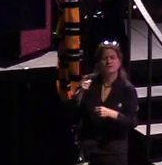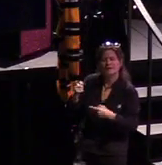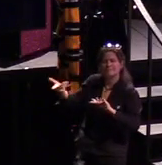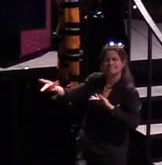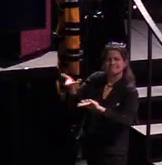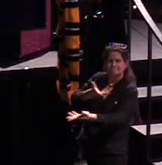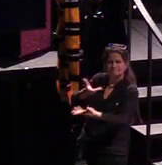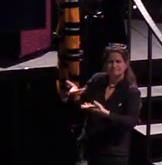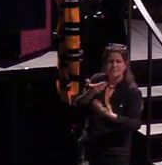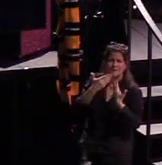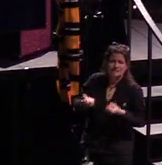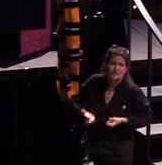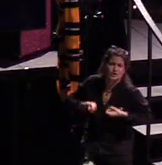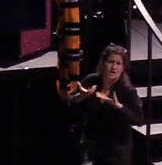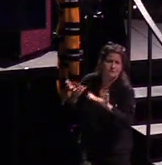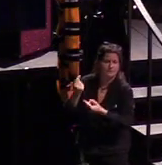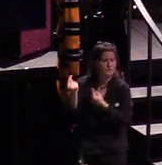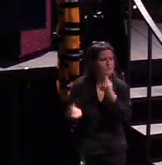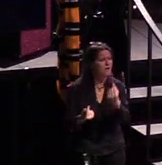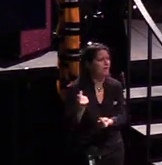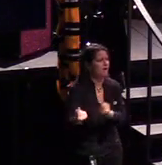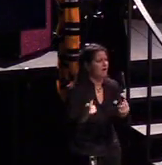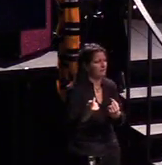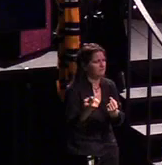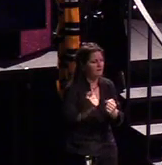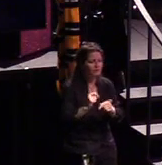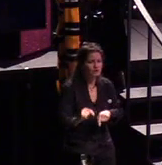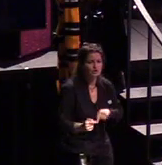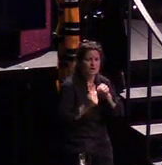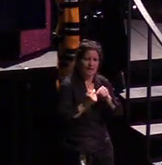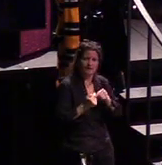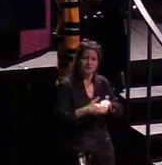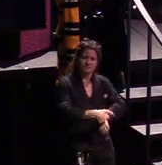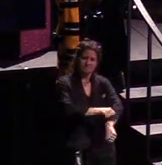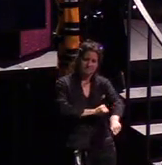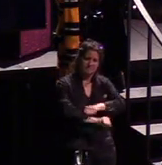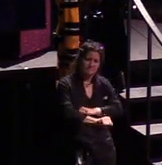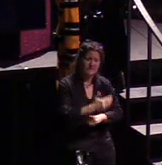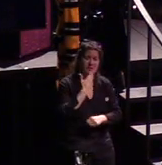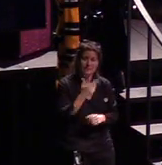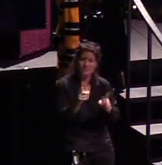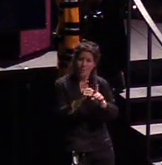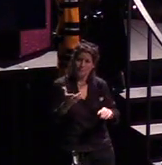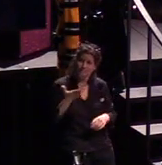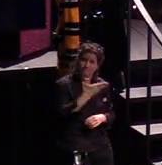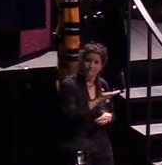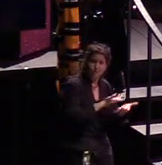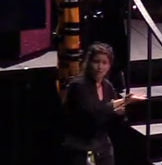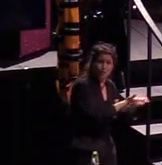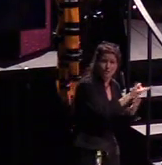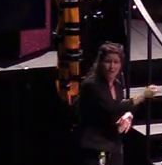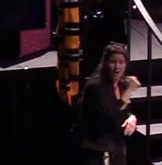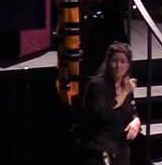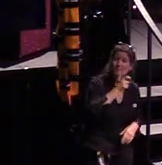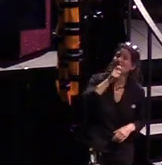kind to each other as we undertake this challenge and do come over and talk to me risk it I'll be the one